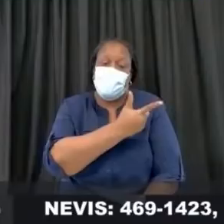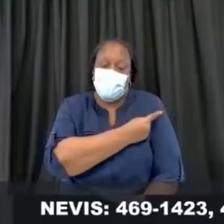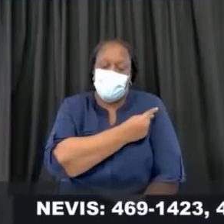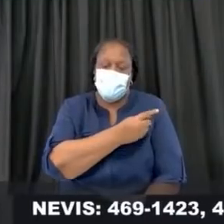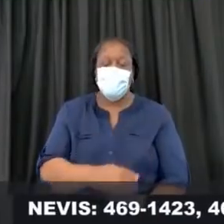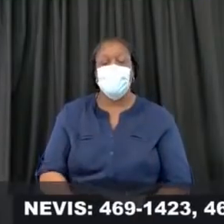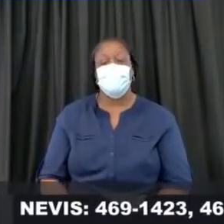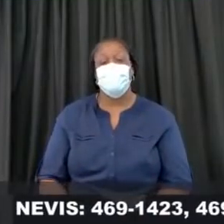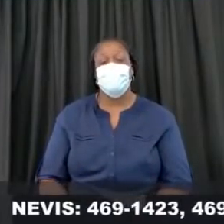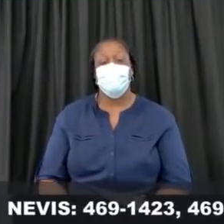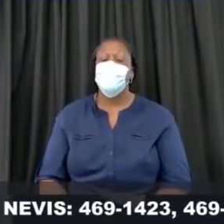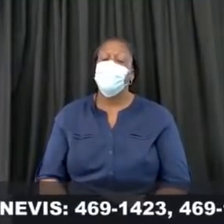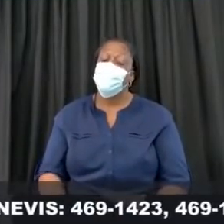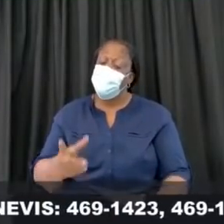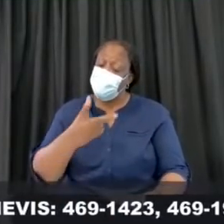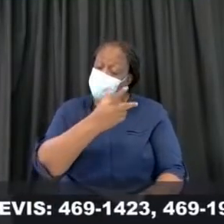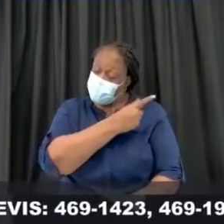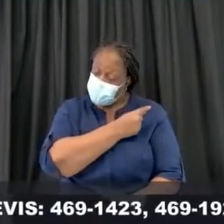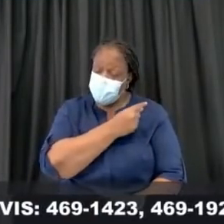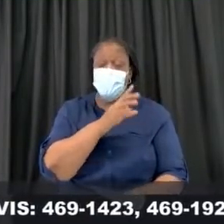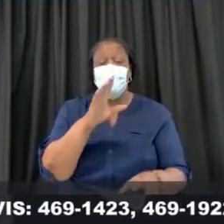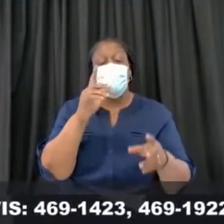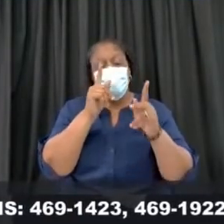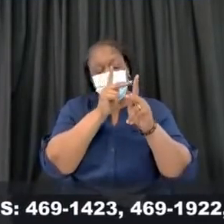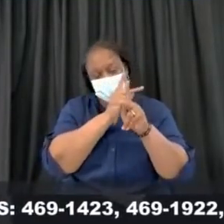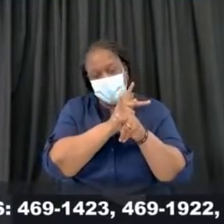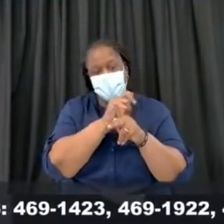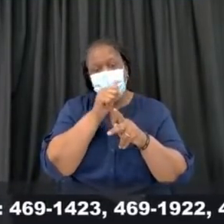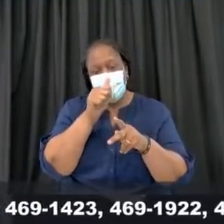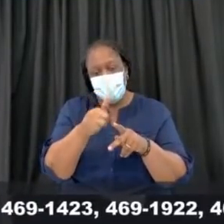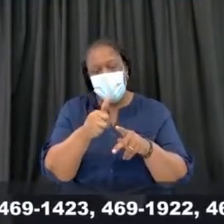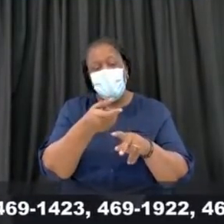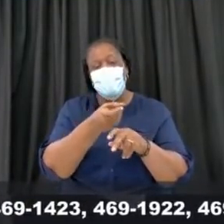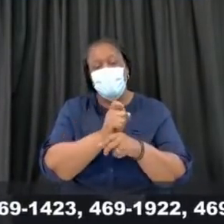vaccine protects you from severe disease and death.